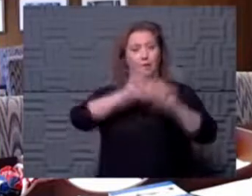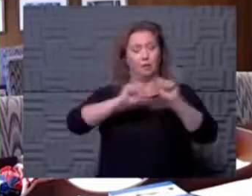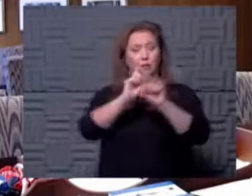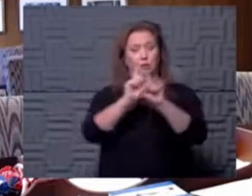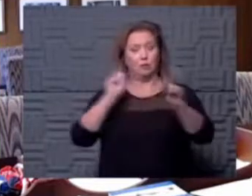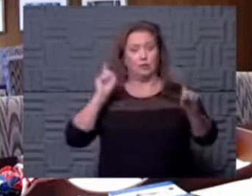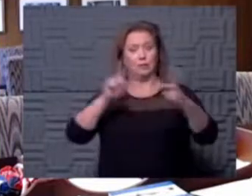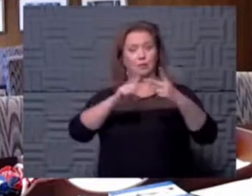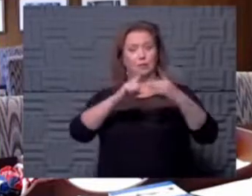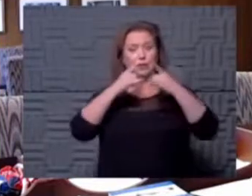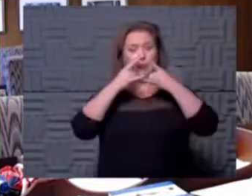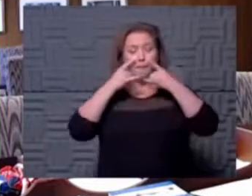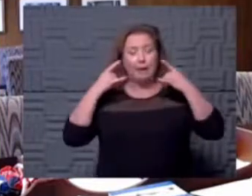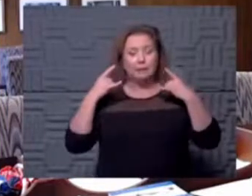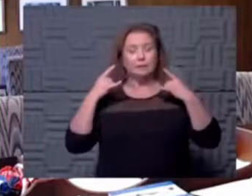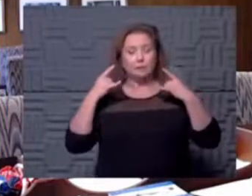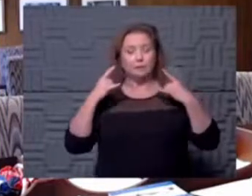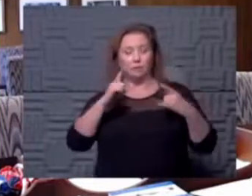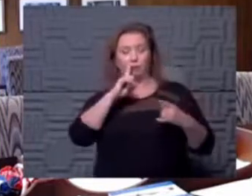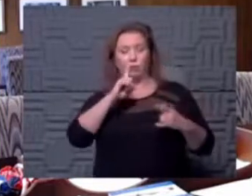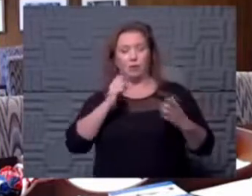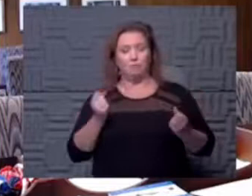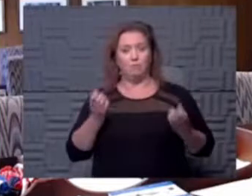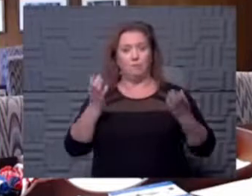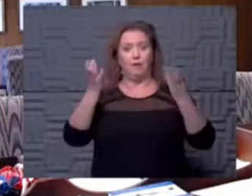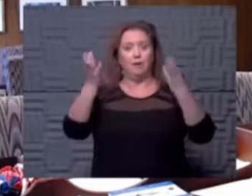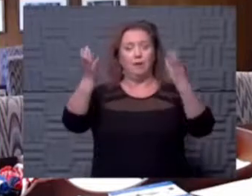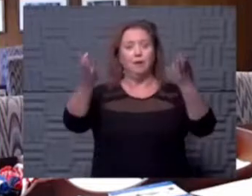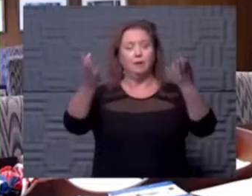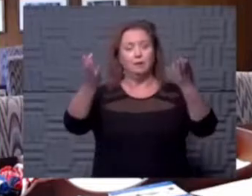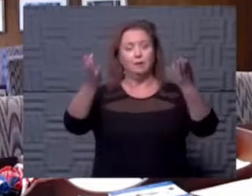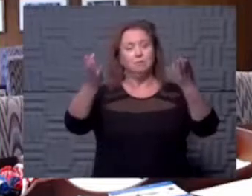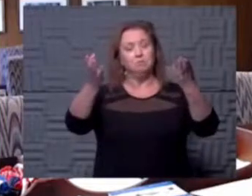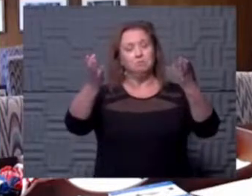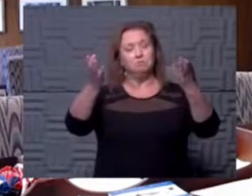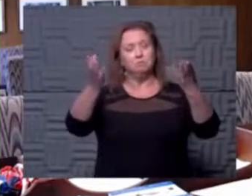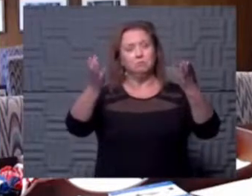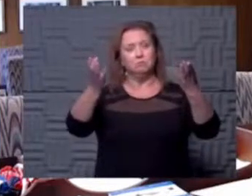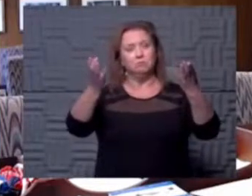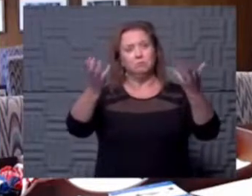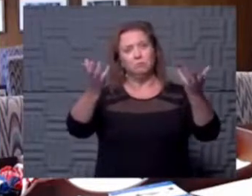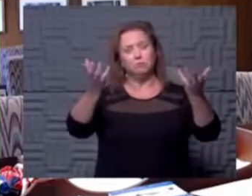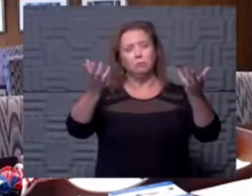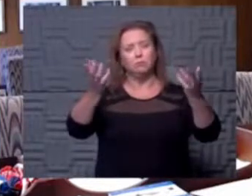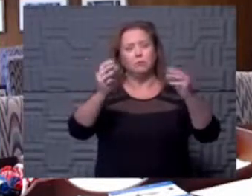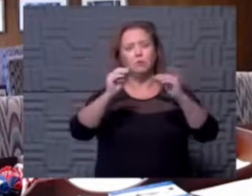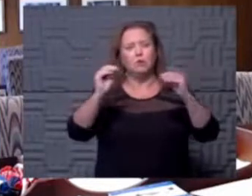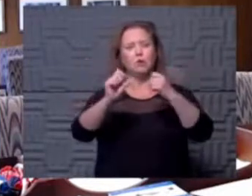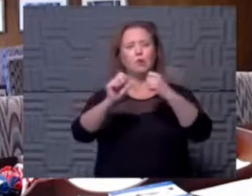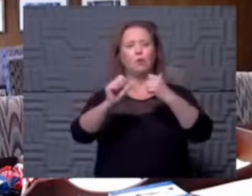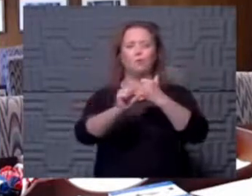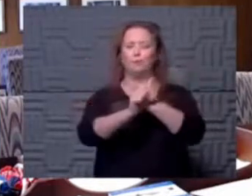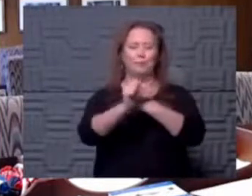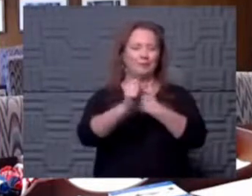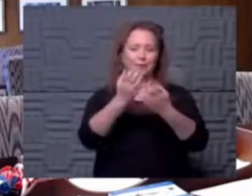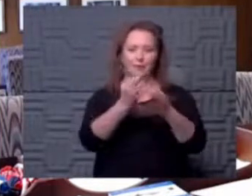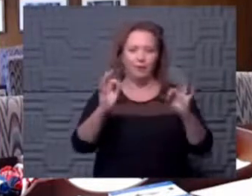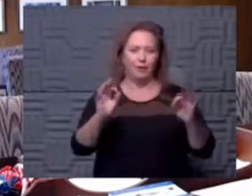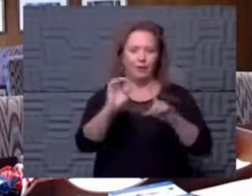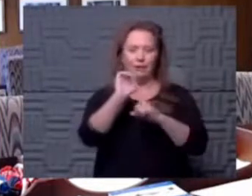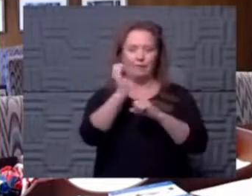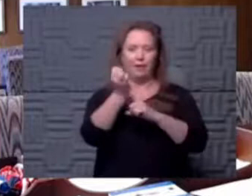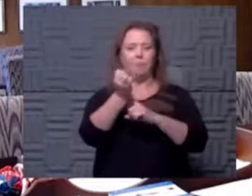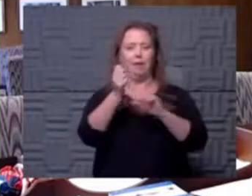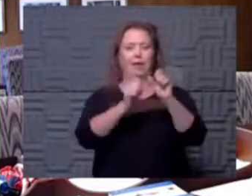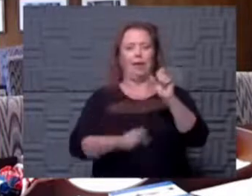the mask really do provide us, there's no risk-free environment. So